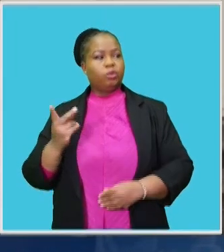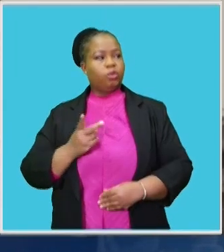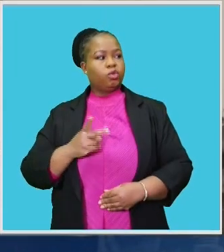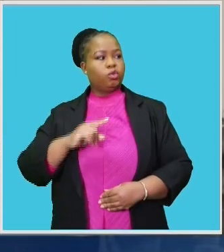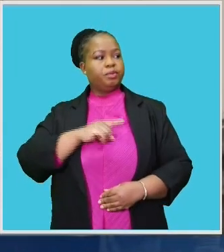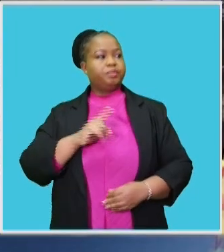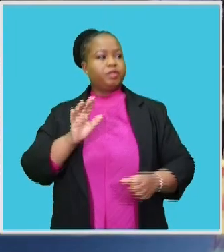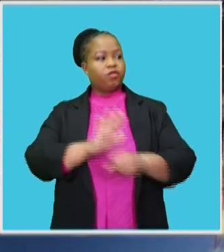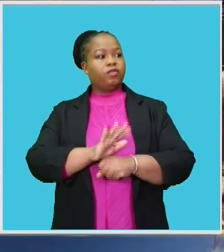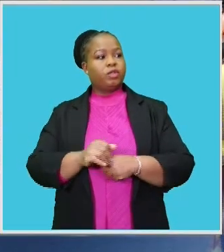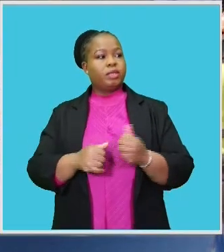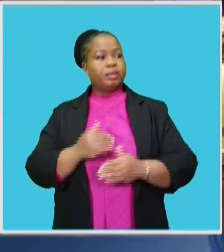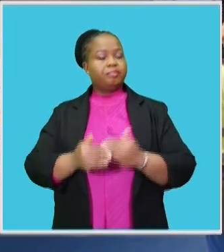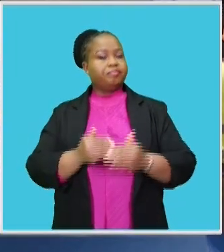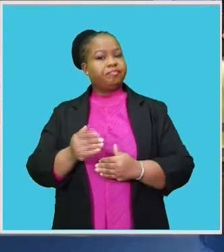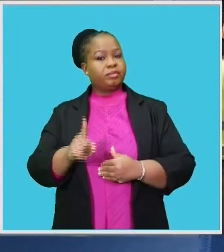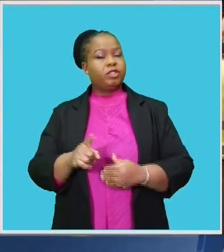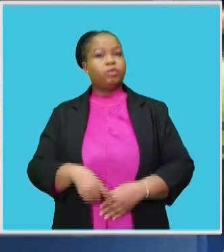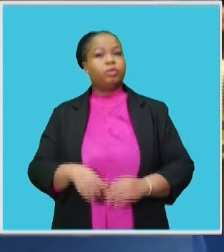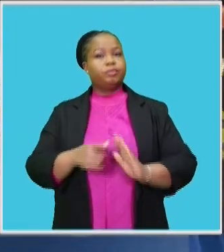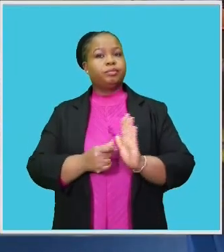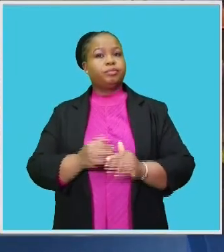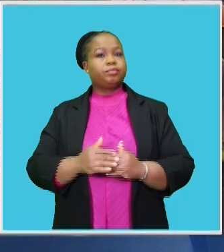ngokupheleleyo eluntwini ngomhla we-12 kule